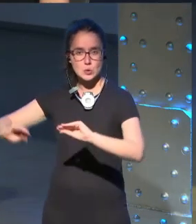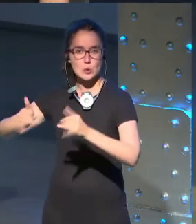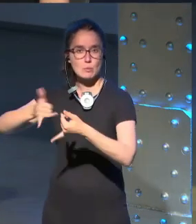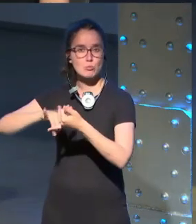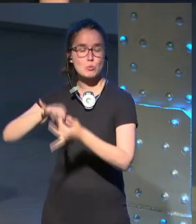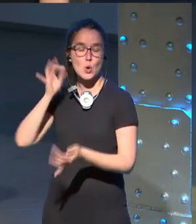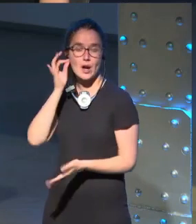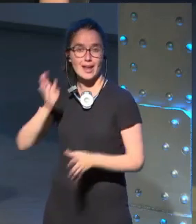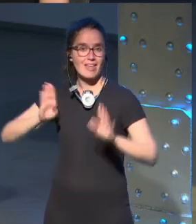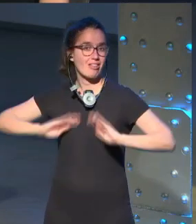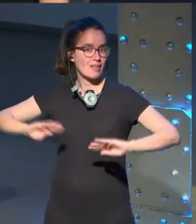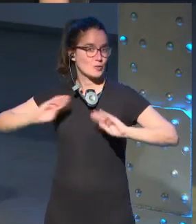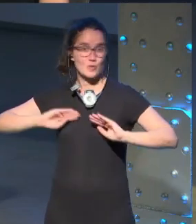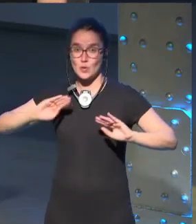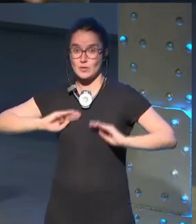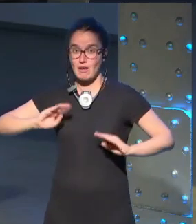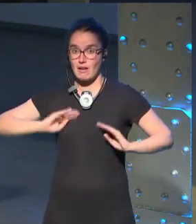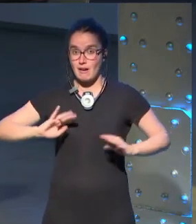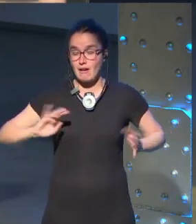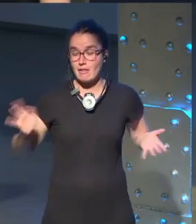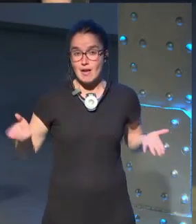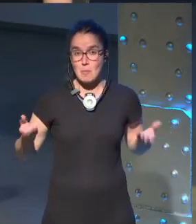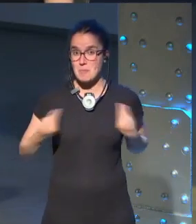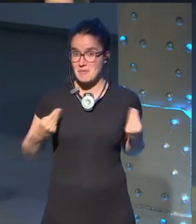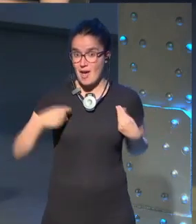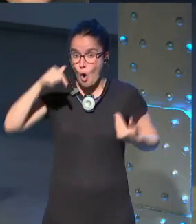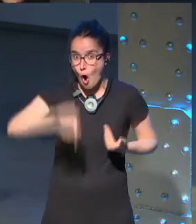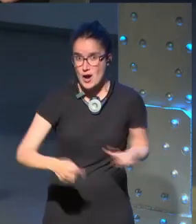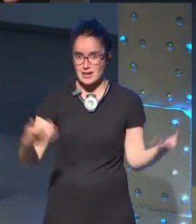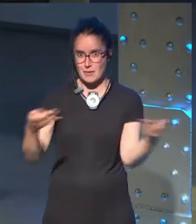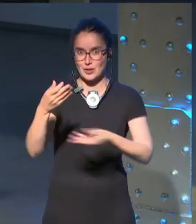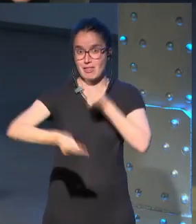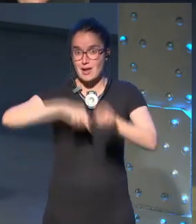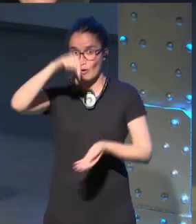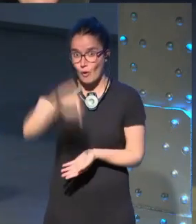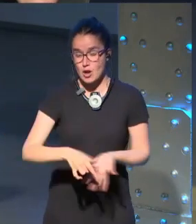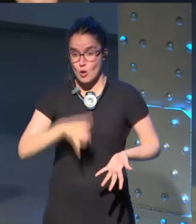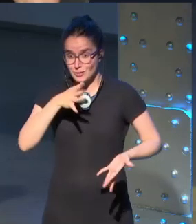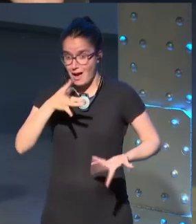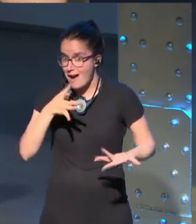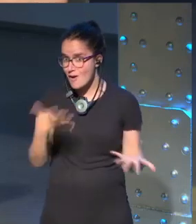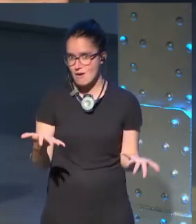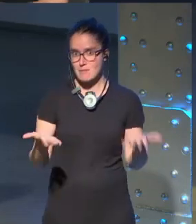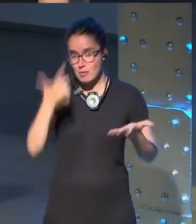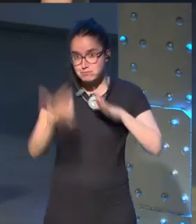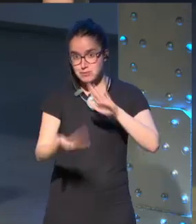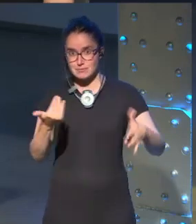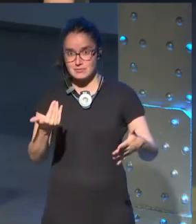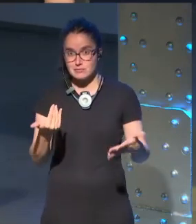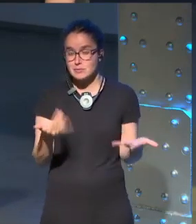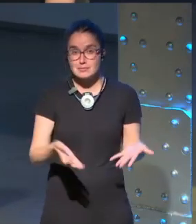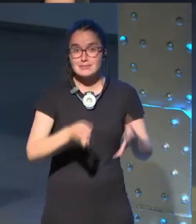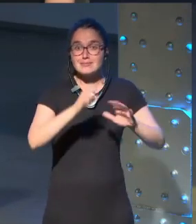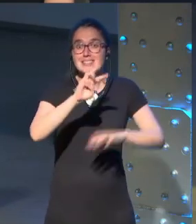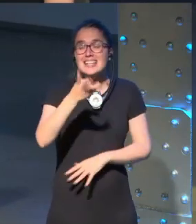who, today is today. Let's figure out what we're going to do right now. It's 3:00 in the afternoon. What's a good